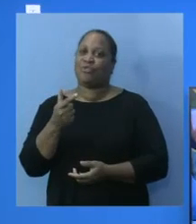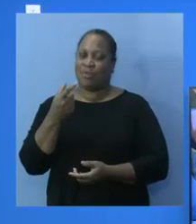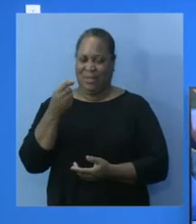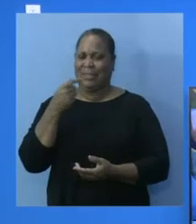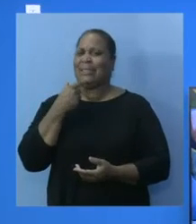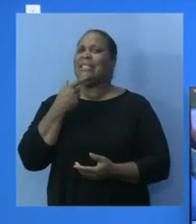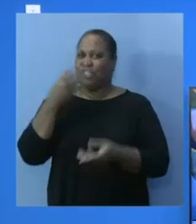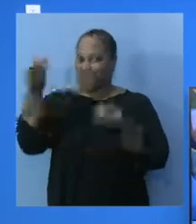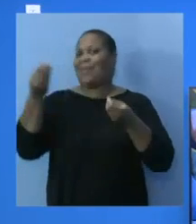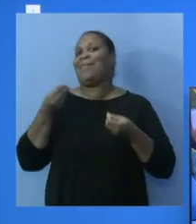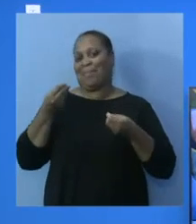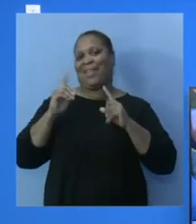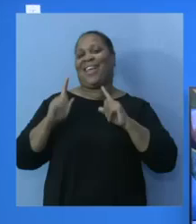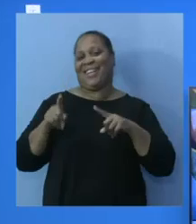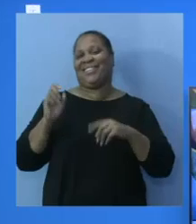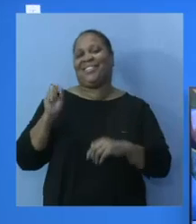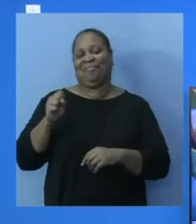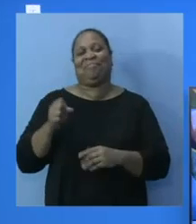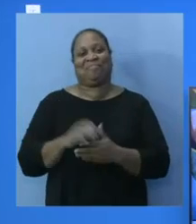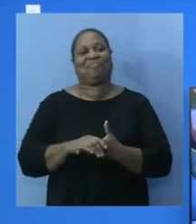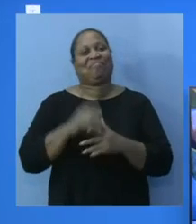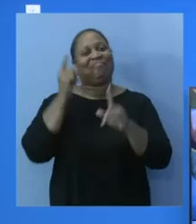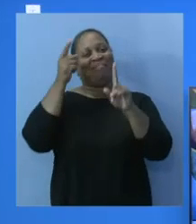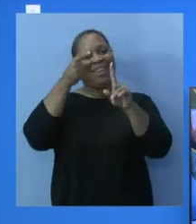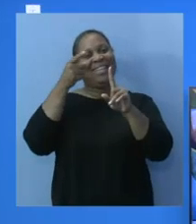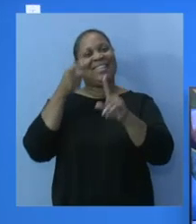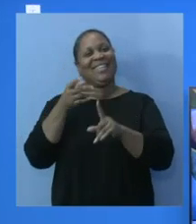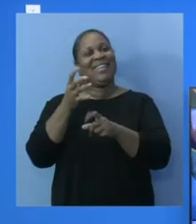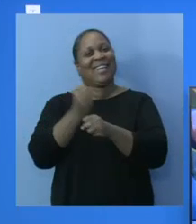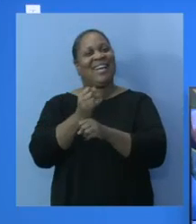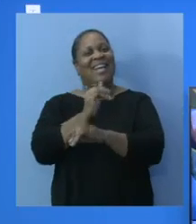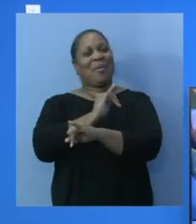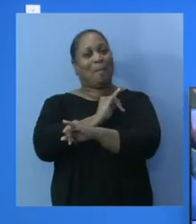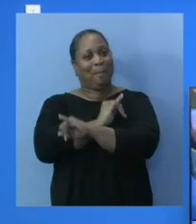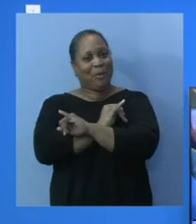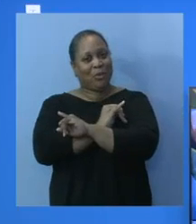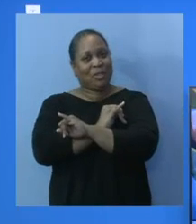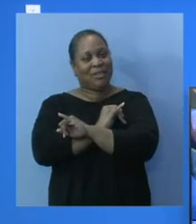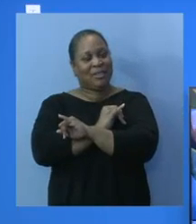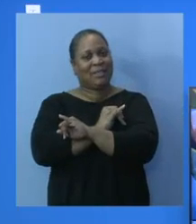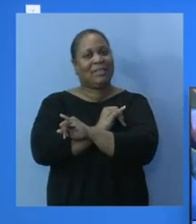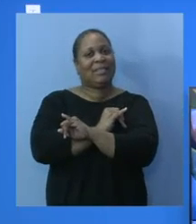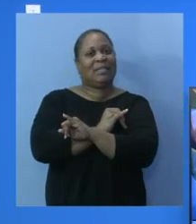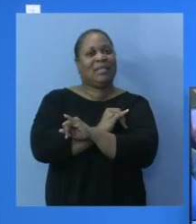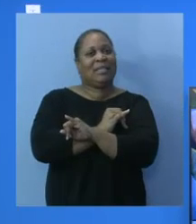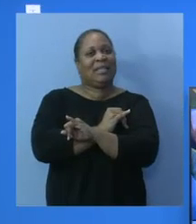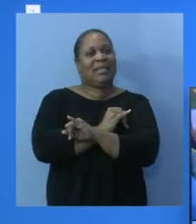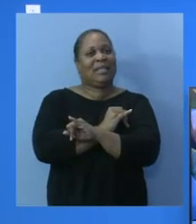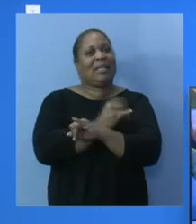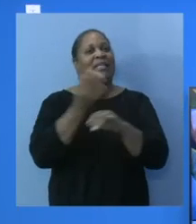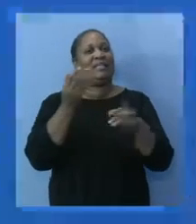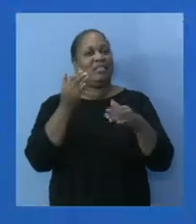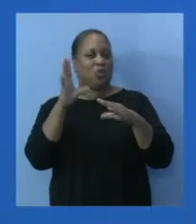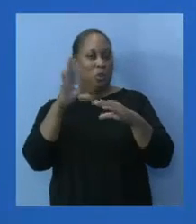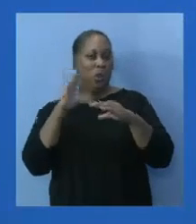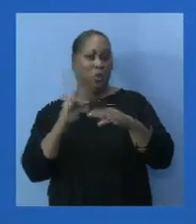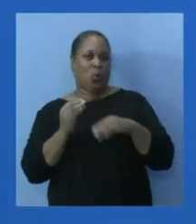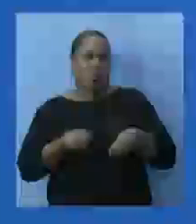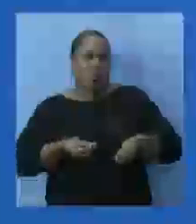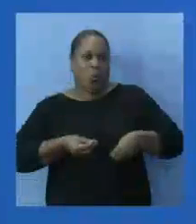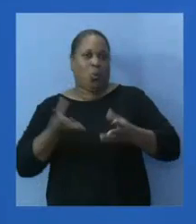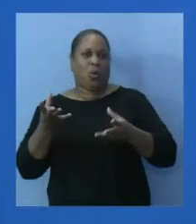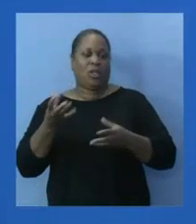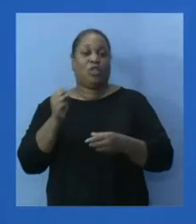actually. Obviously, the objective, in addition to getting herd immunity, is to minimize wastage. So the proper vaccinated